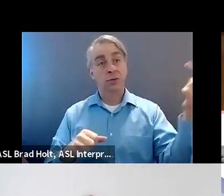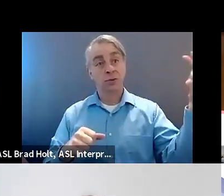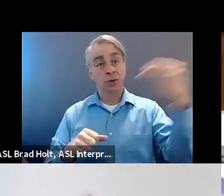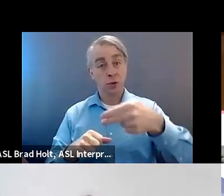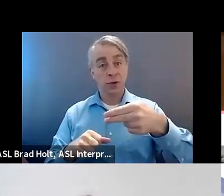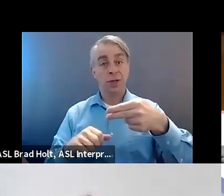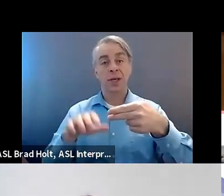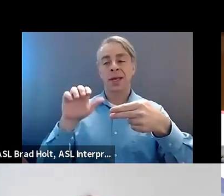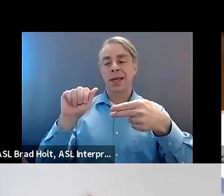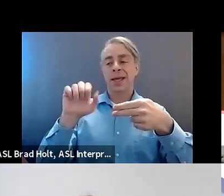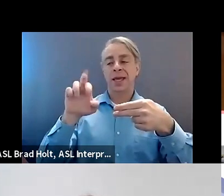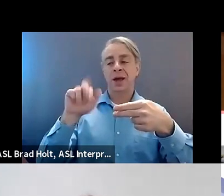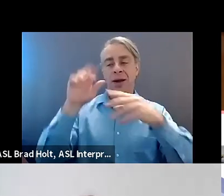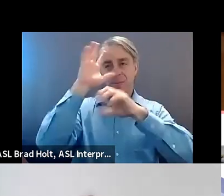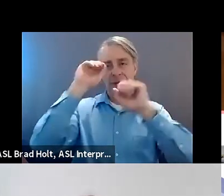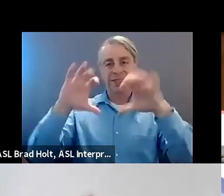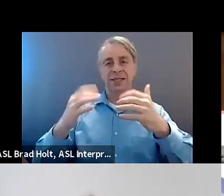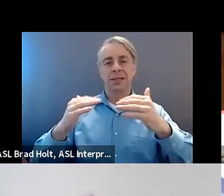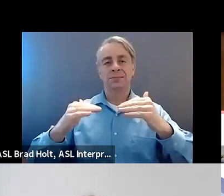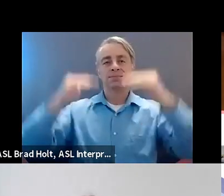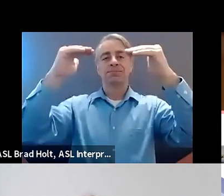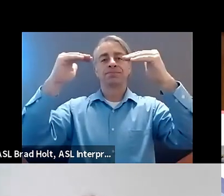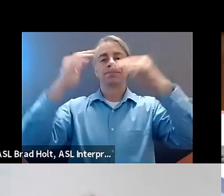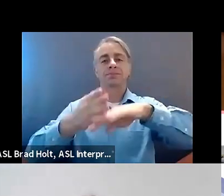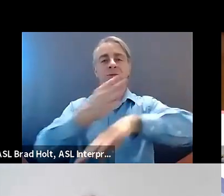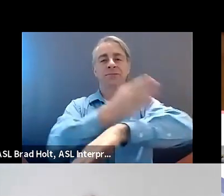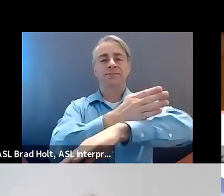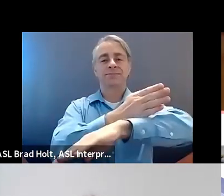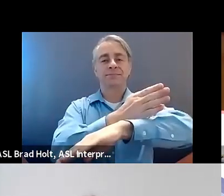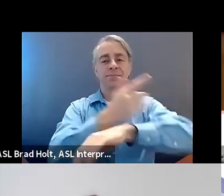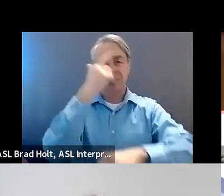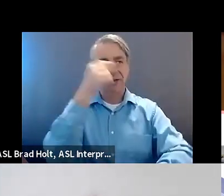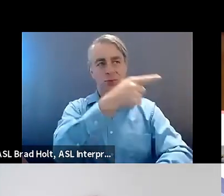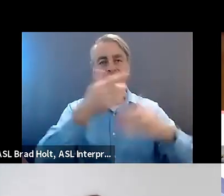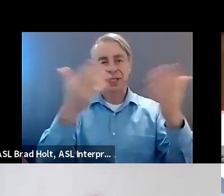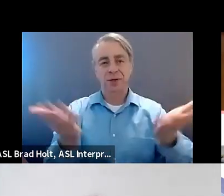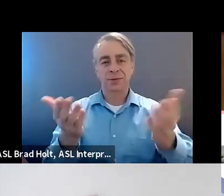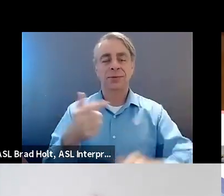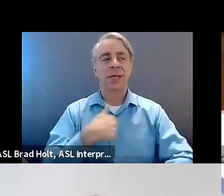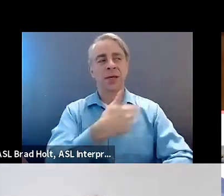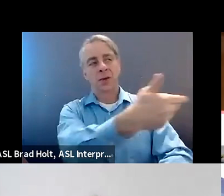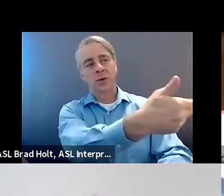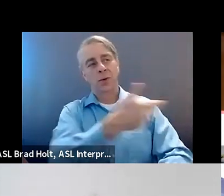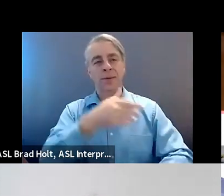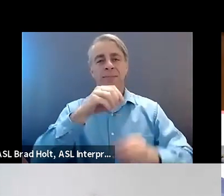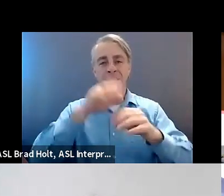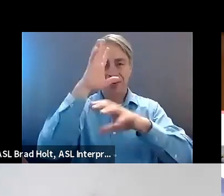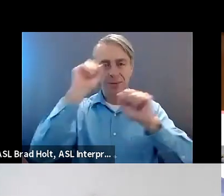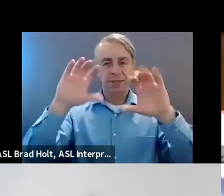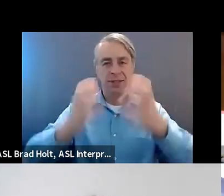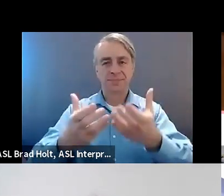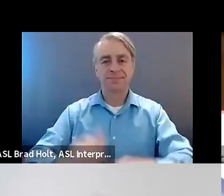AERA presidency as well as the organization itself. Welcome to the presidency.